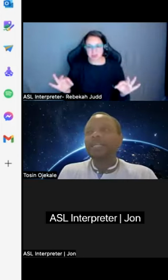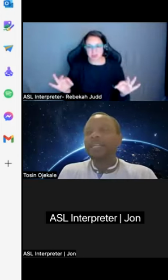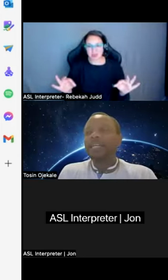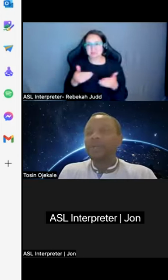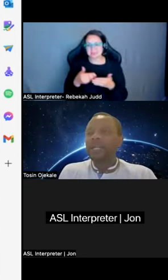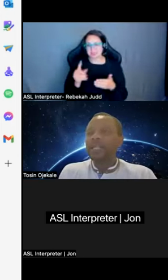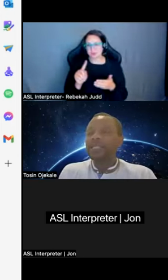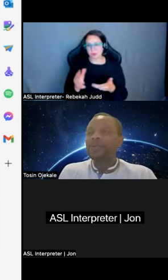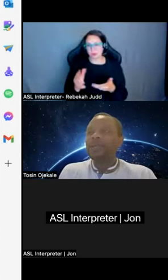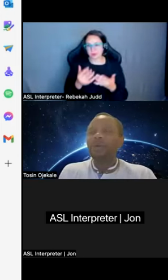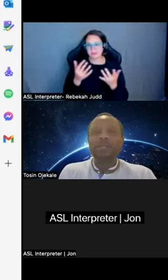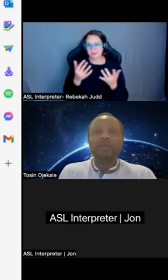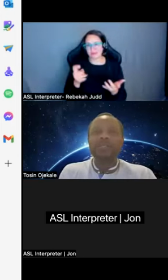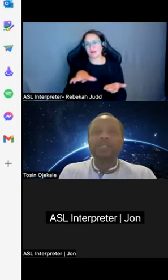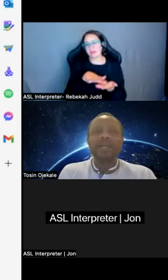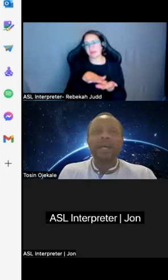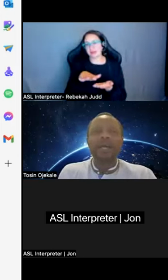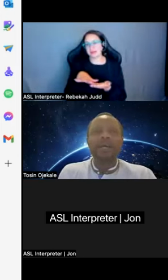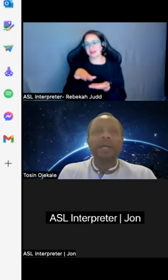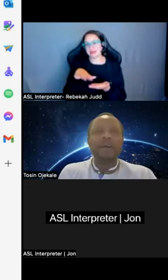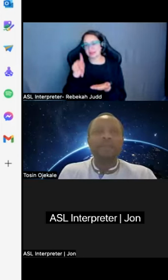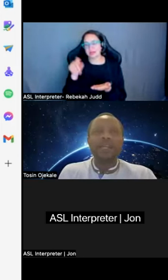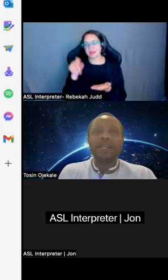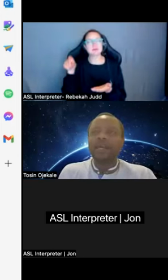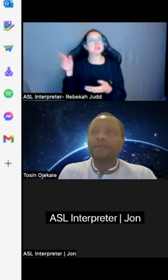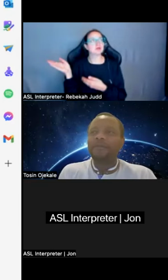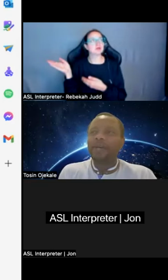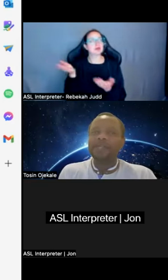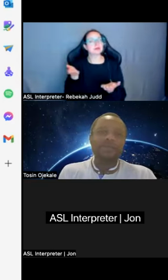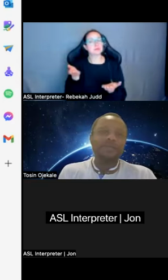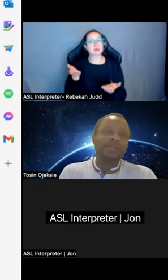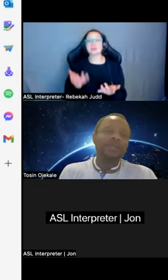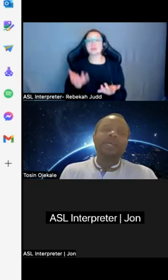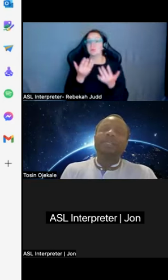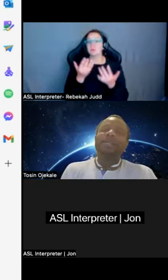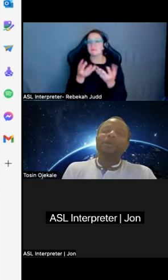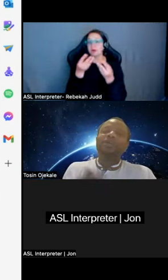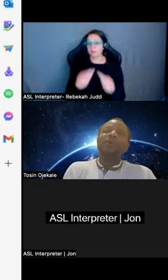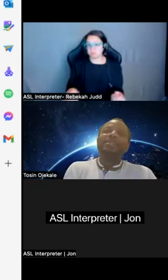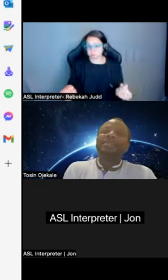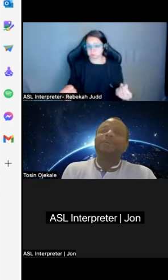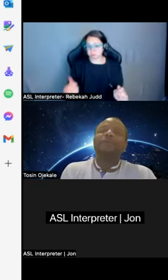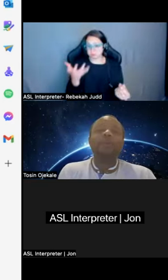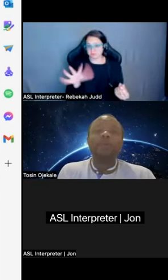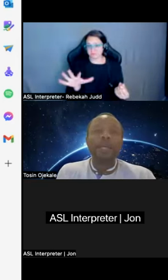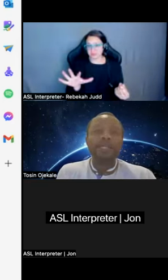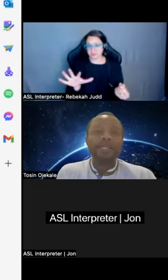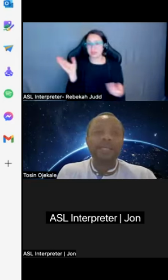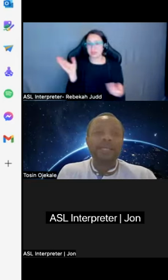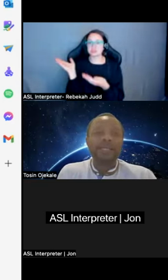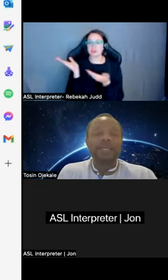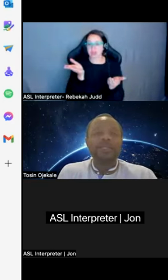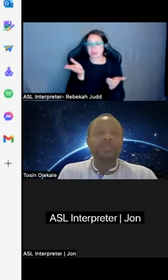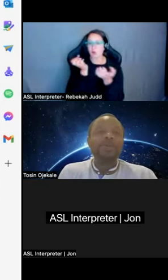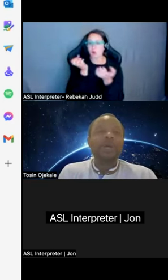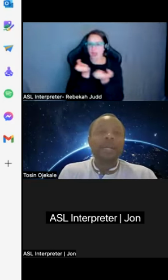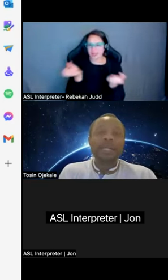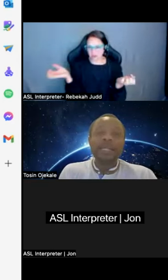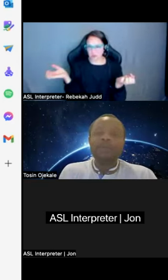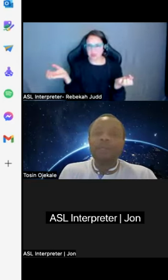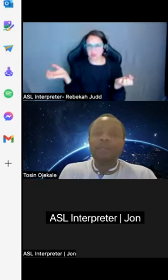and they needed to clean it. So they brought, after the fire extinguishing, they brought other set of equipment